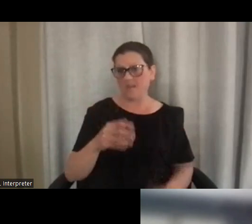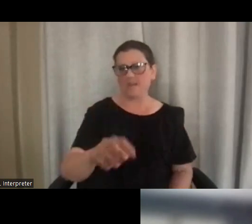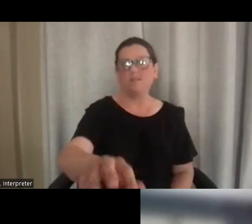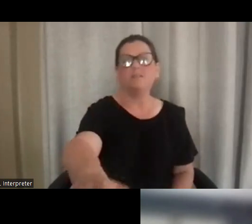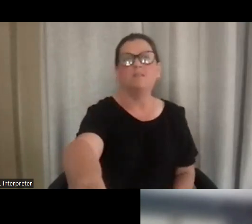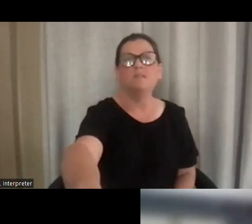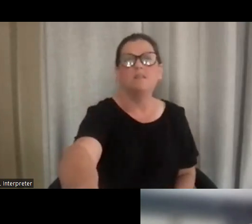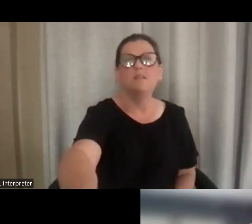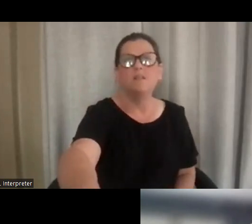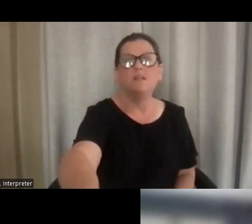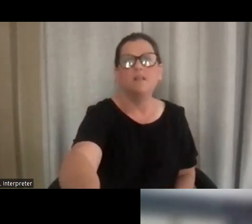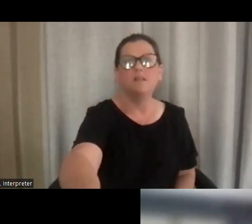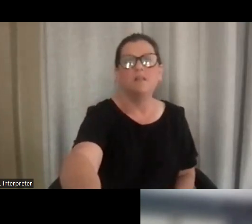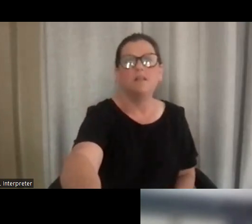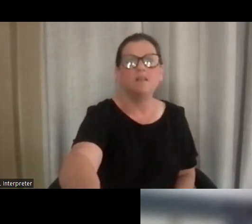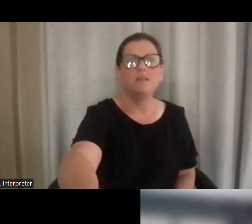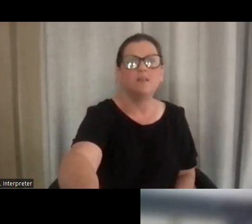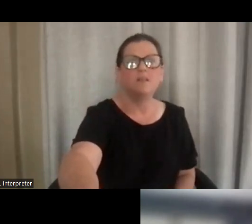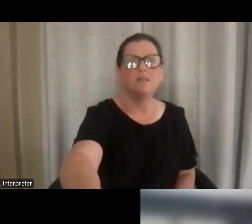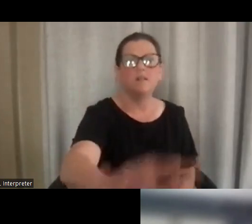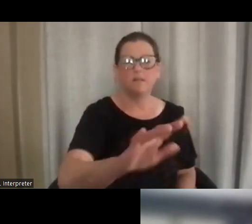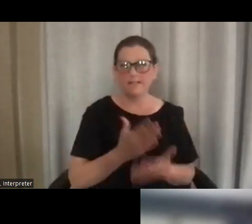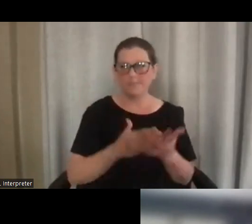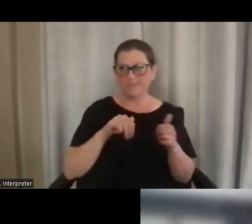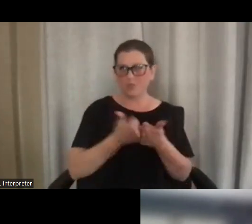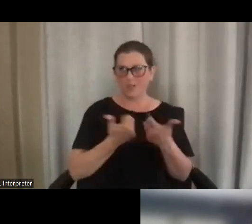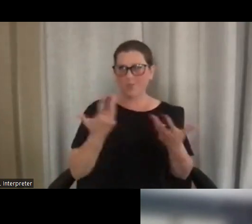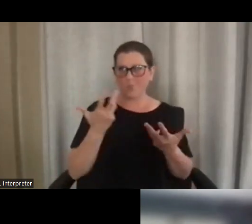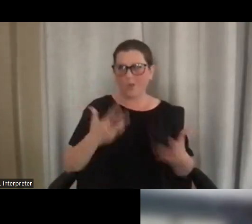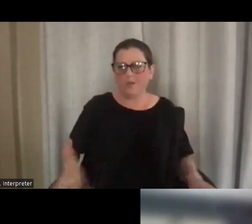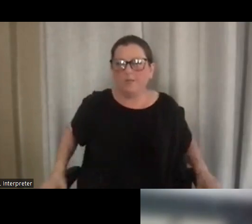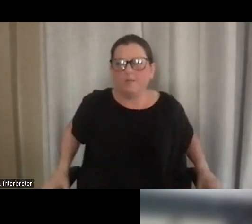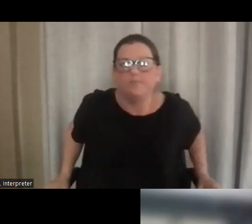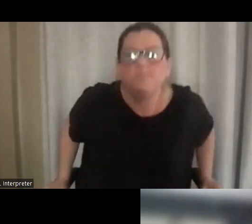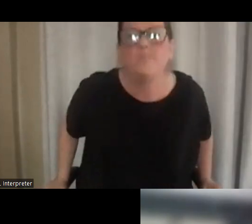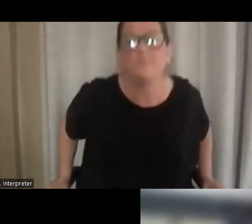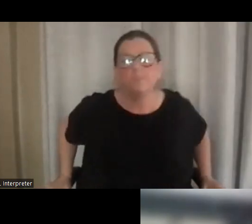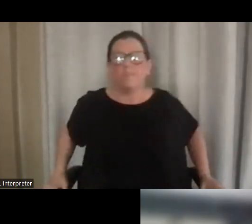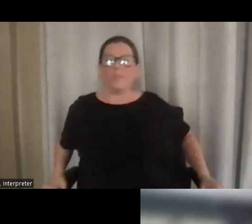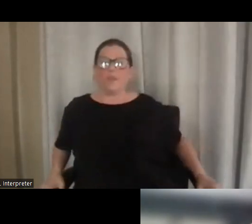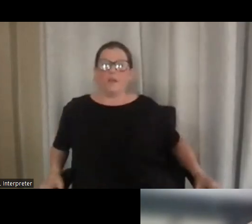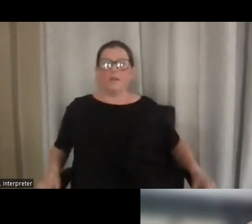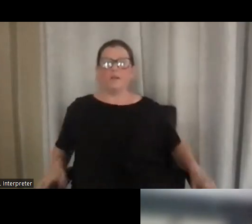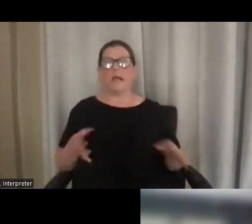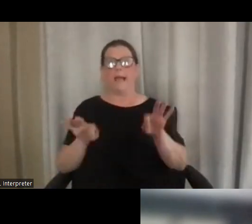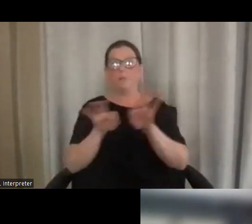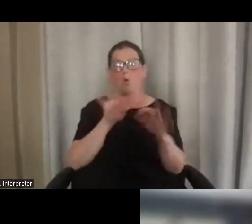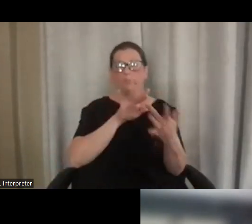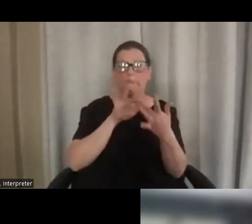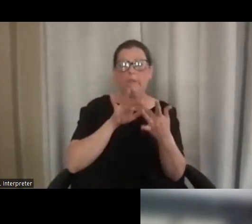Challenges, I think, kind of what I referenced earlier is you want to be able to reach so many people, but you can't. So and with